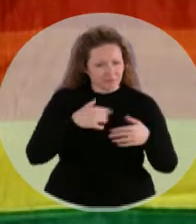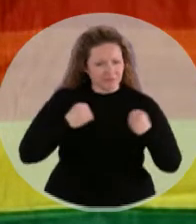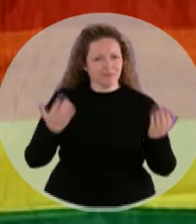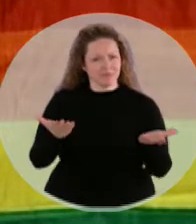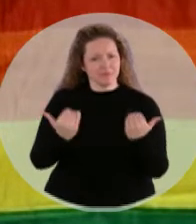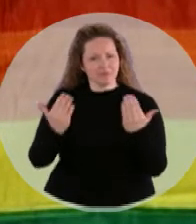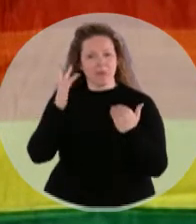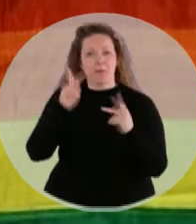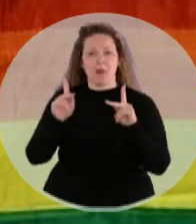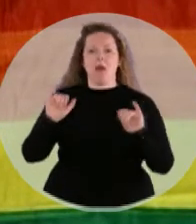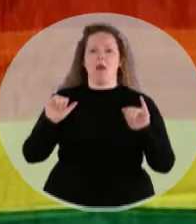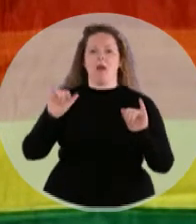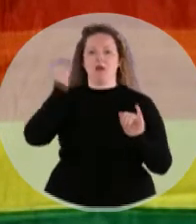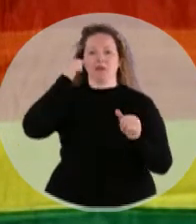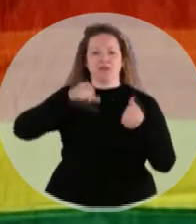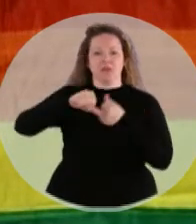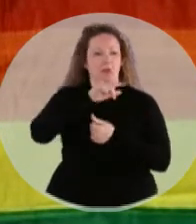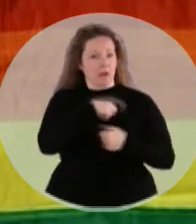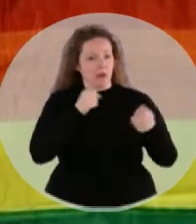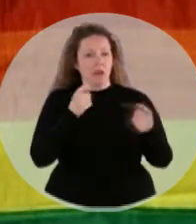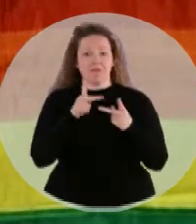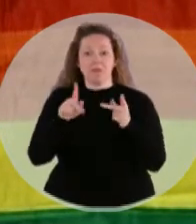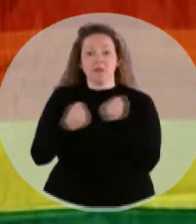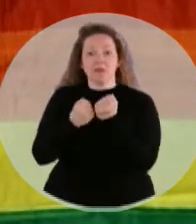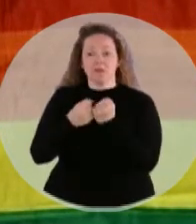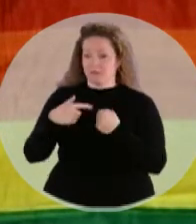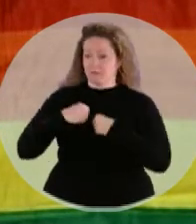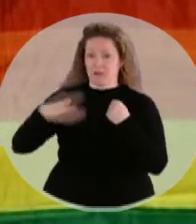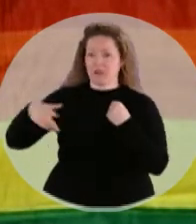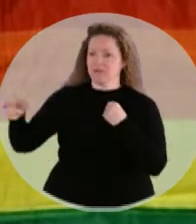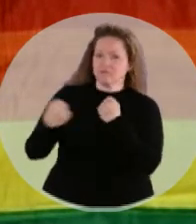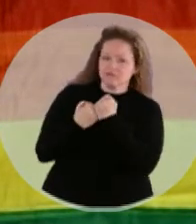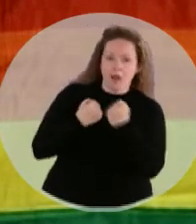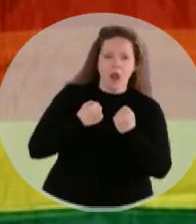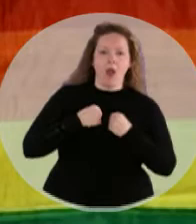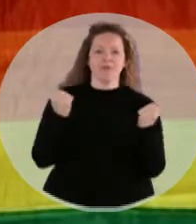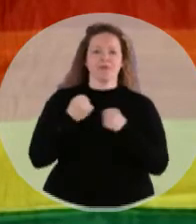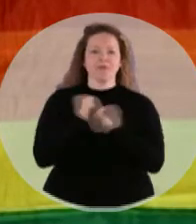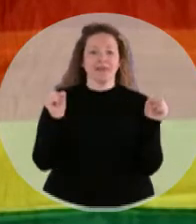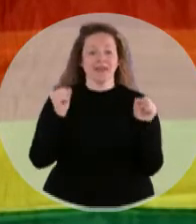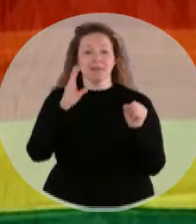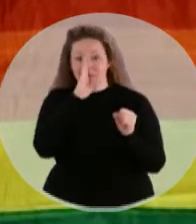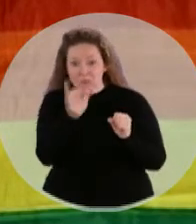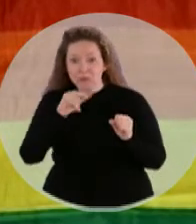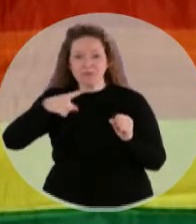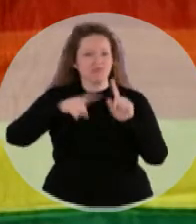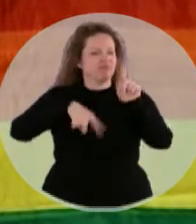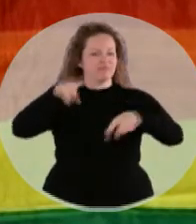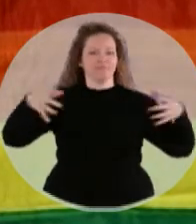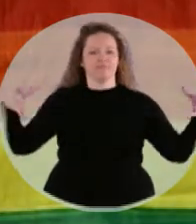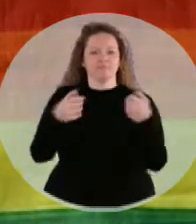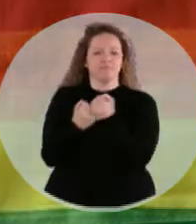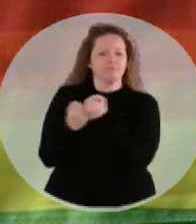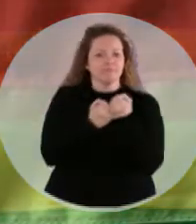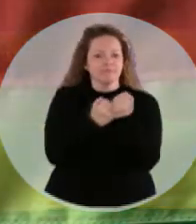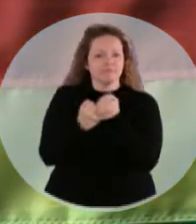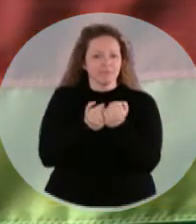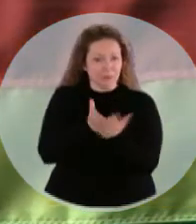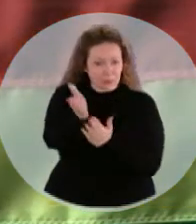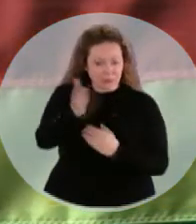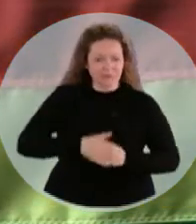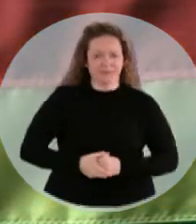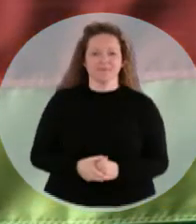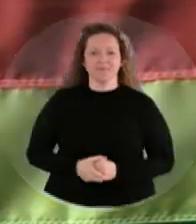du placage parce que plus que le monde va sortir et plus que les causes vont avancer envers ça, tout le monde va grandir.